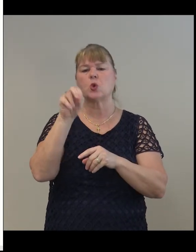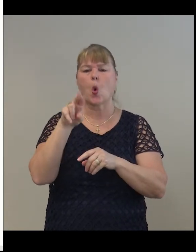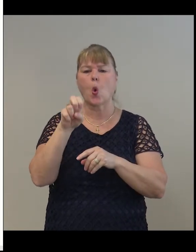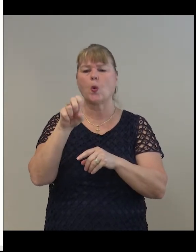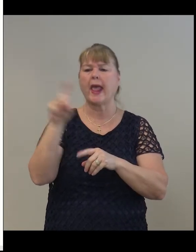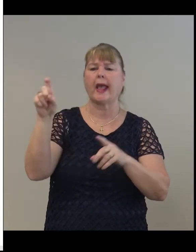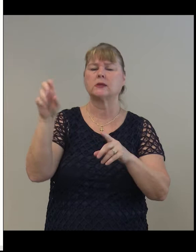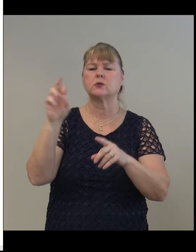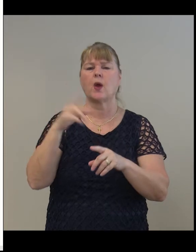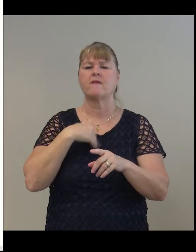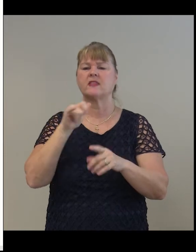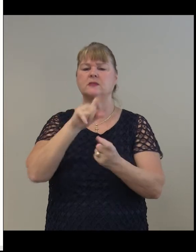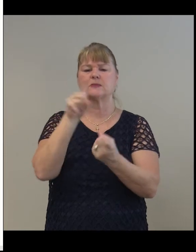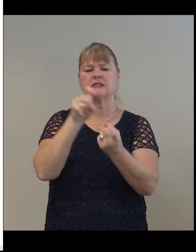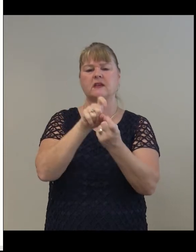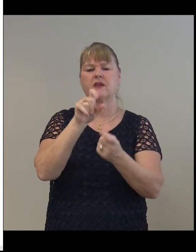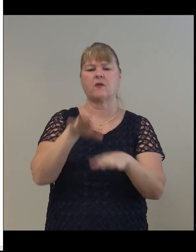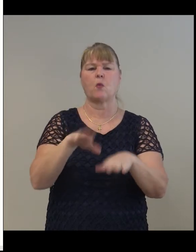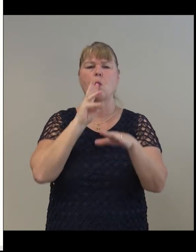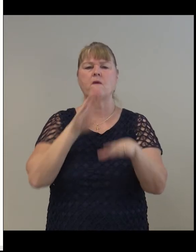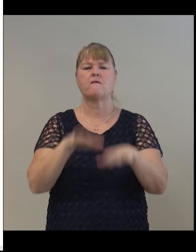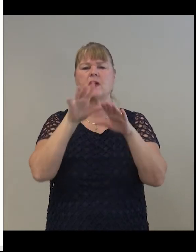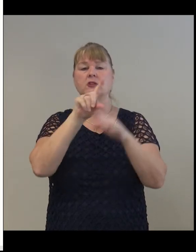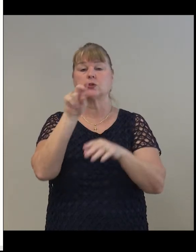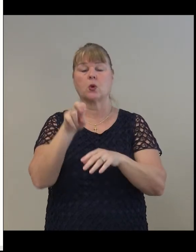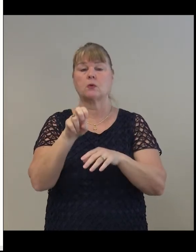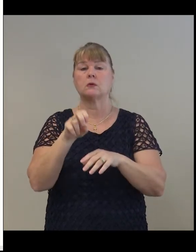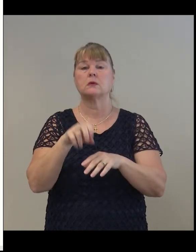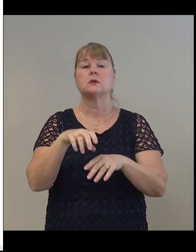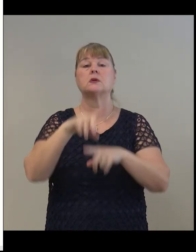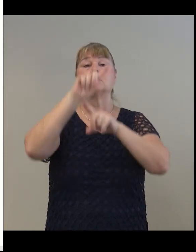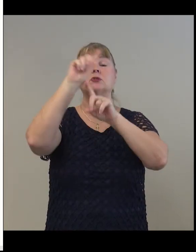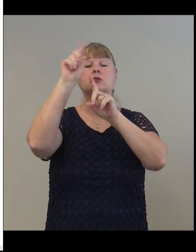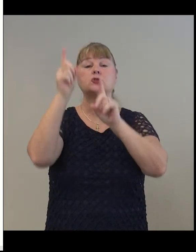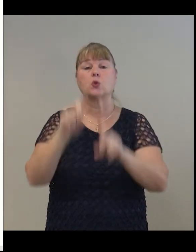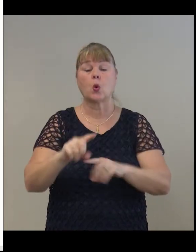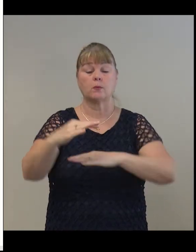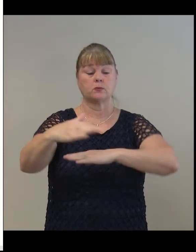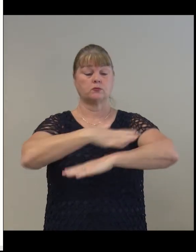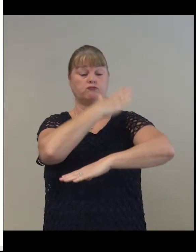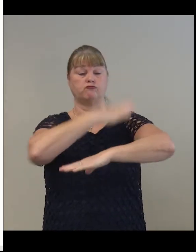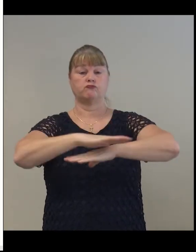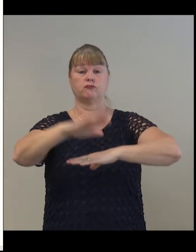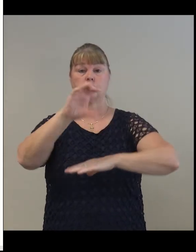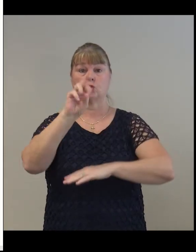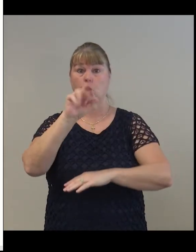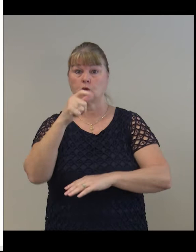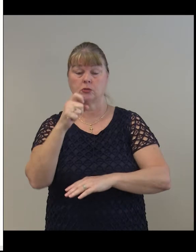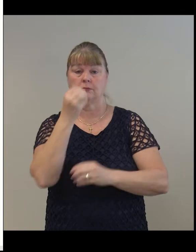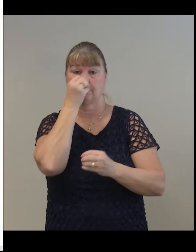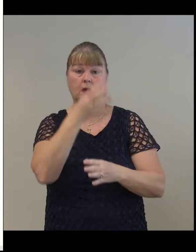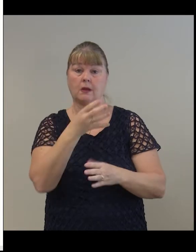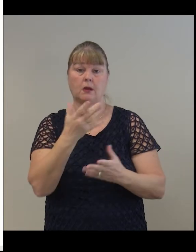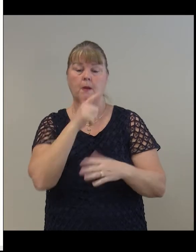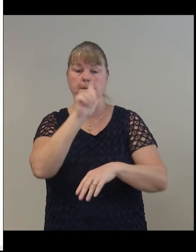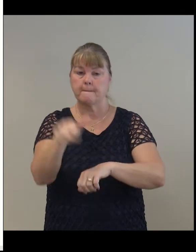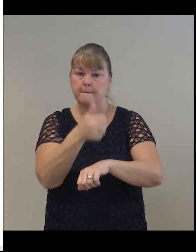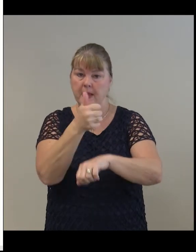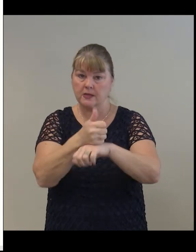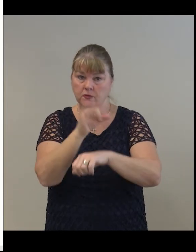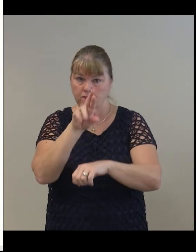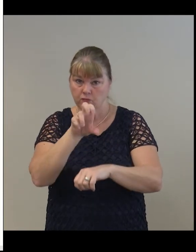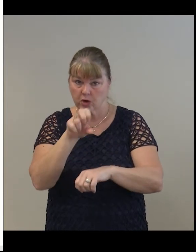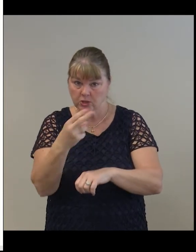this particular flood zone. Storm surge does not care about your flood zones. Flood zones are based on freshwater